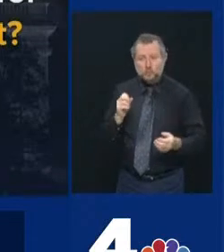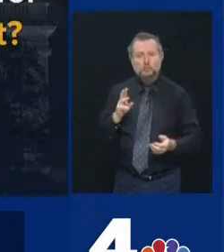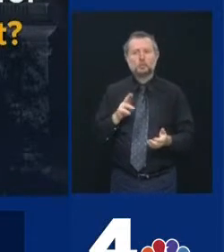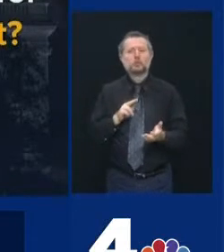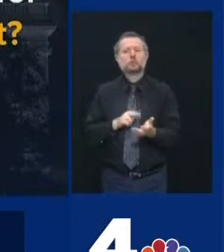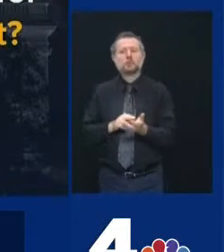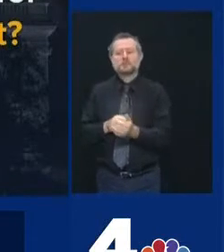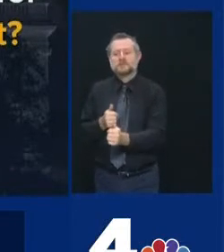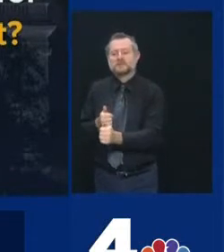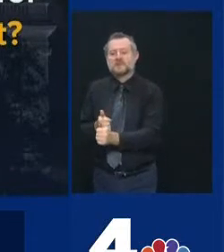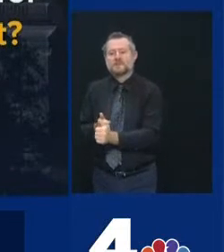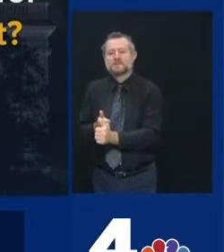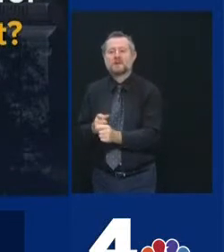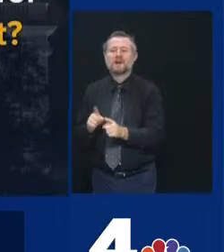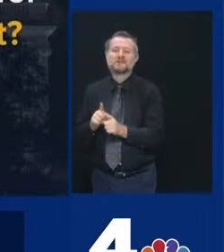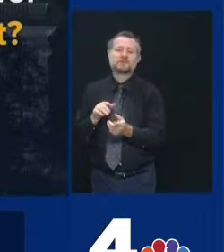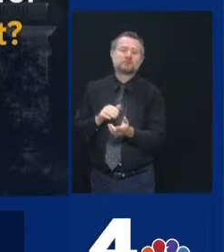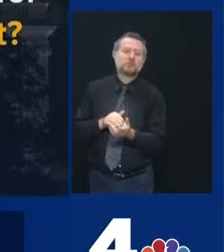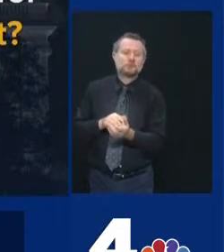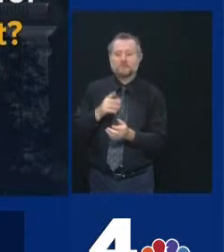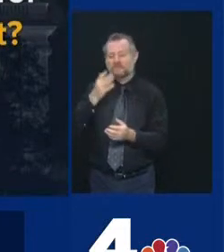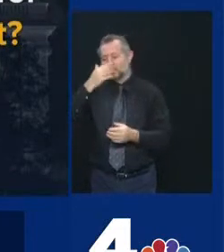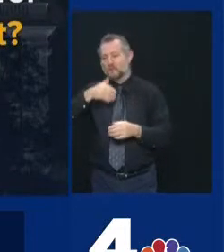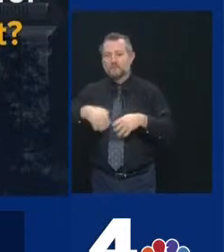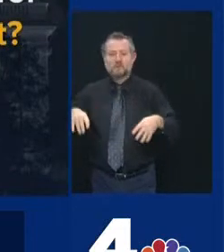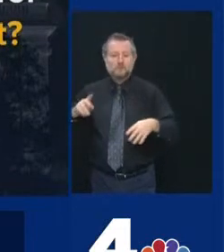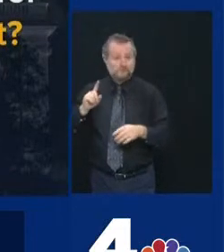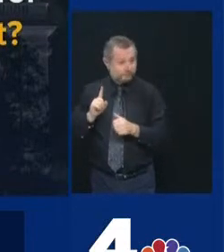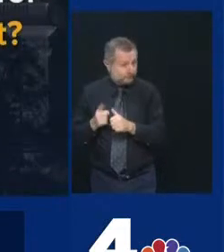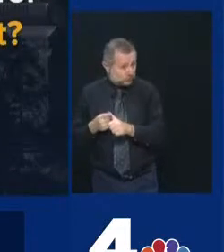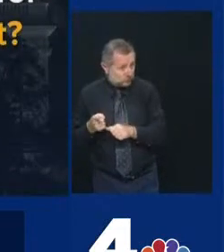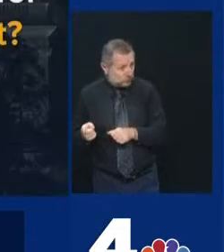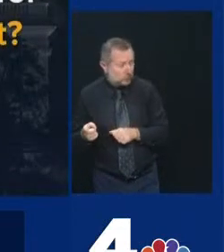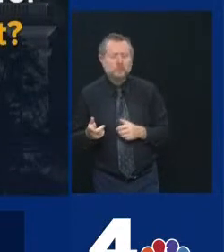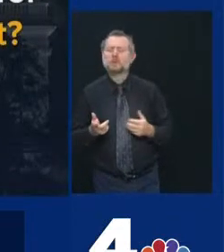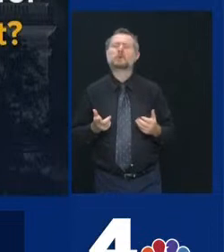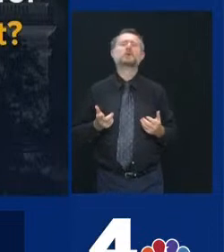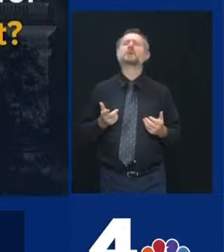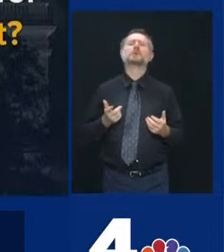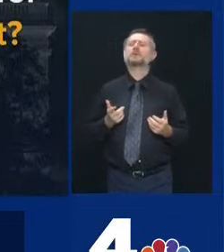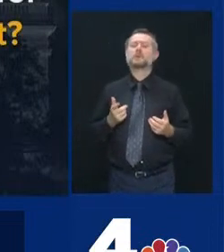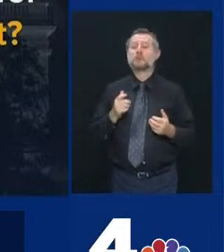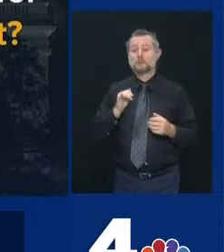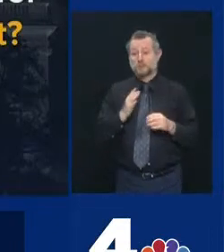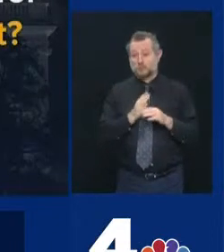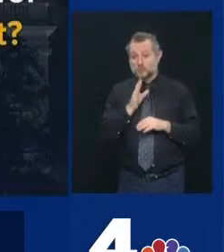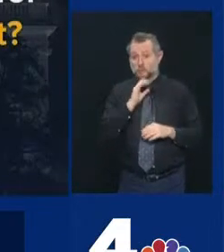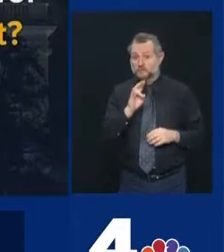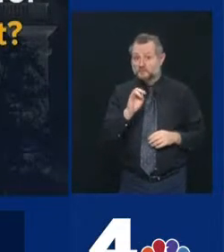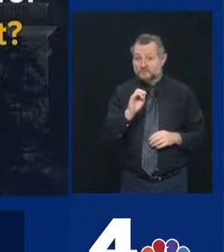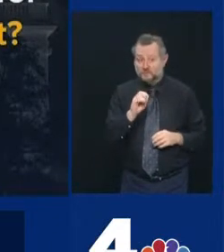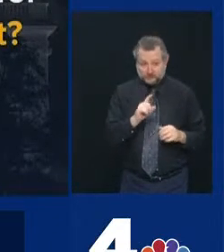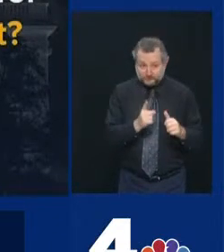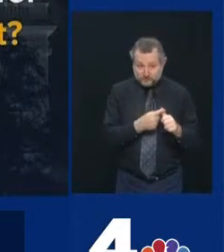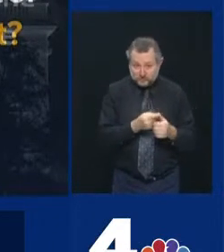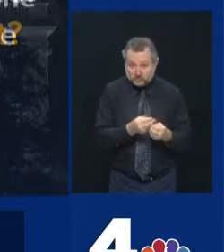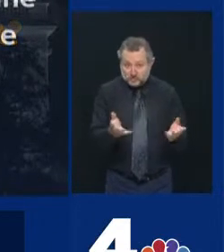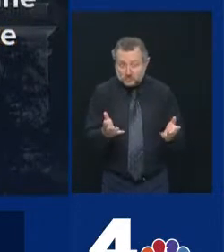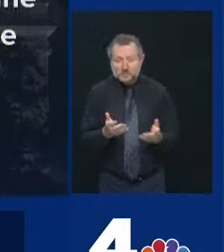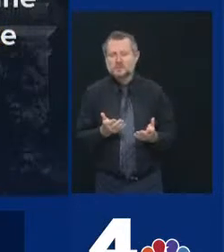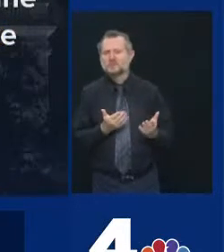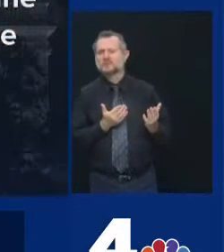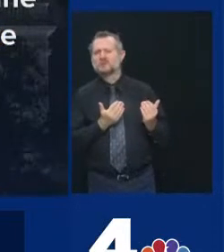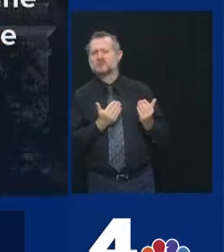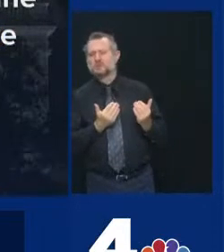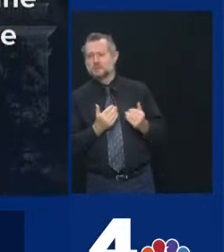I think doctors should get it first. I think anybody over 70 should get it first. Is the federal